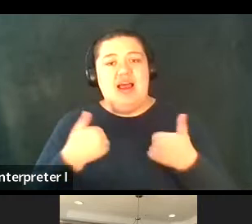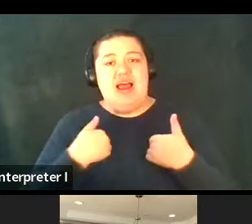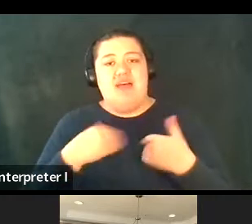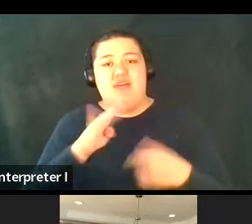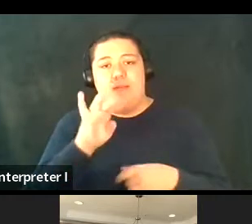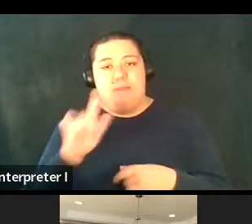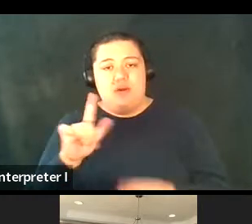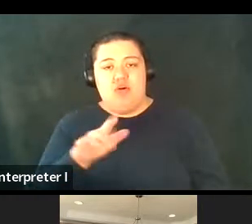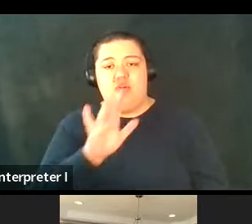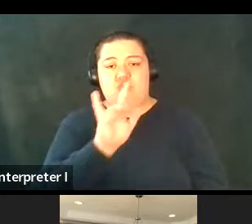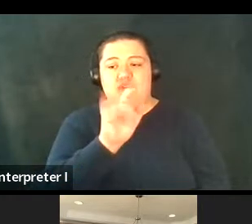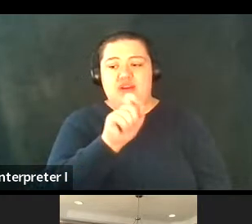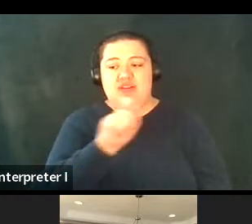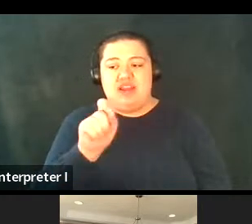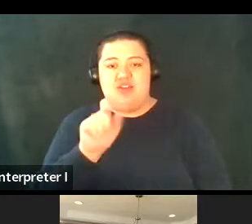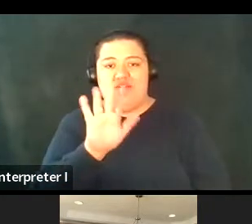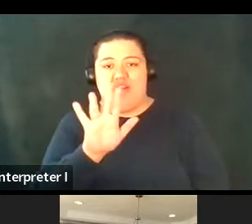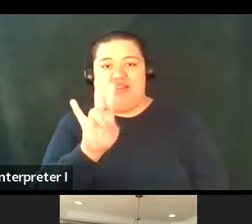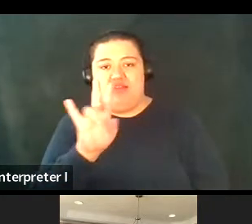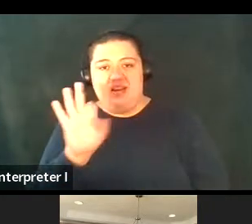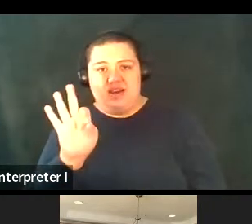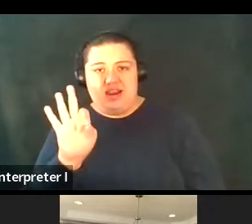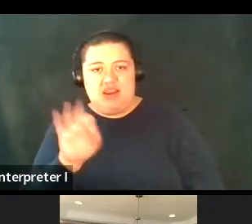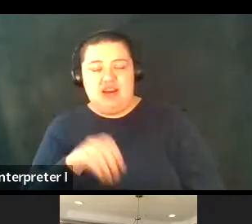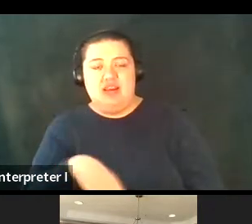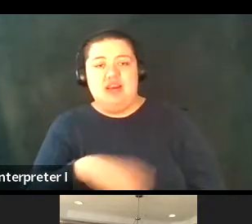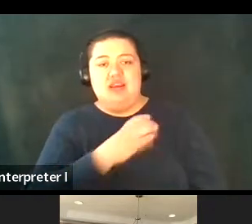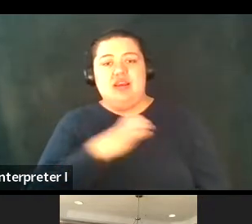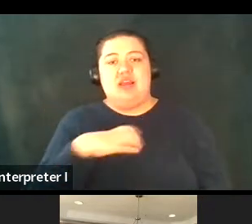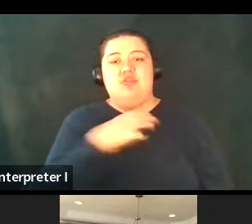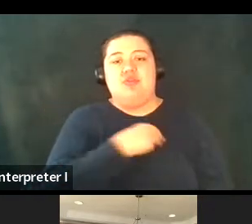Bill 25-579. Councilmember Pinto.